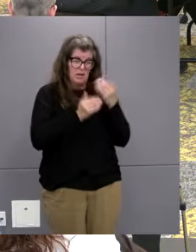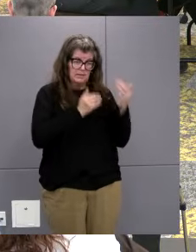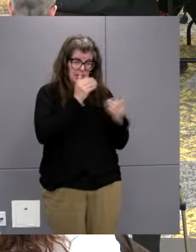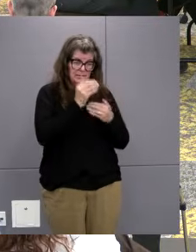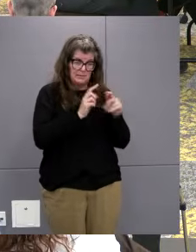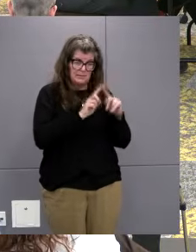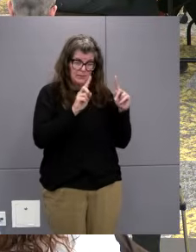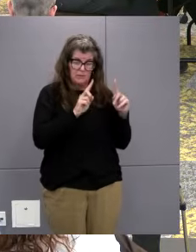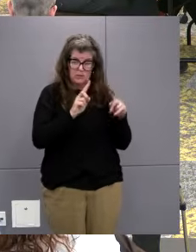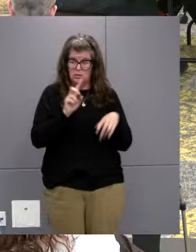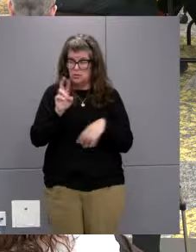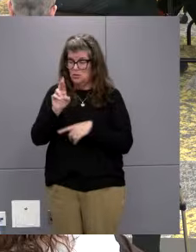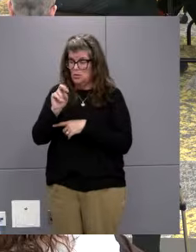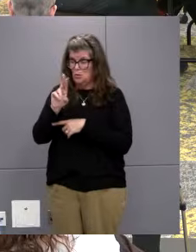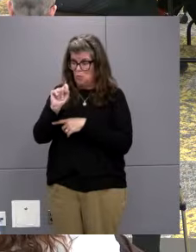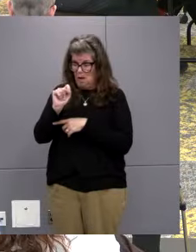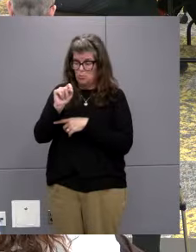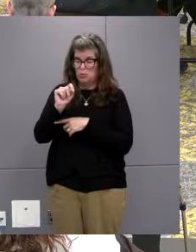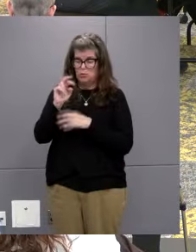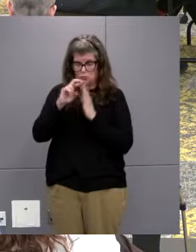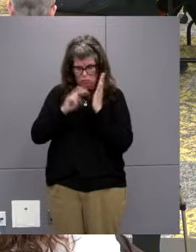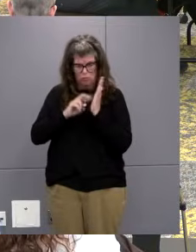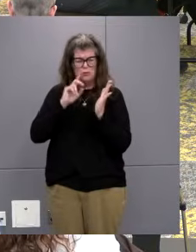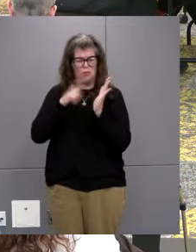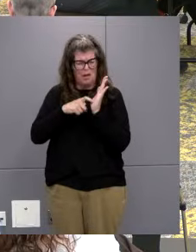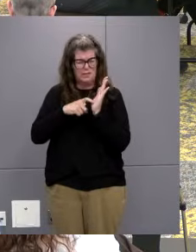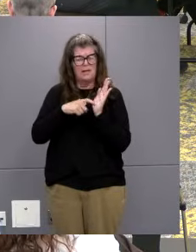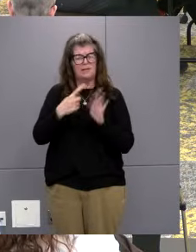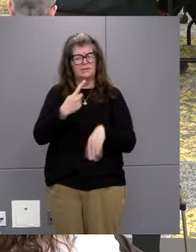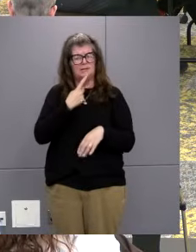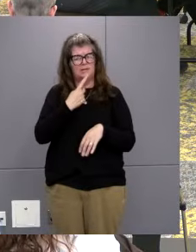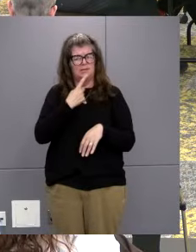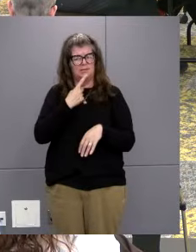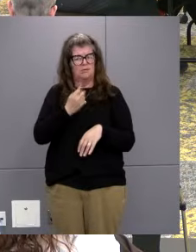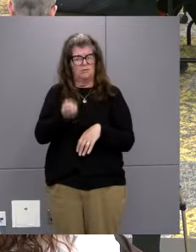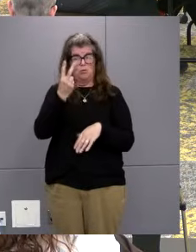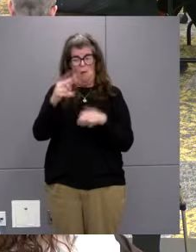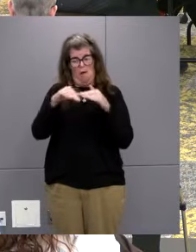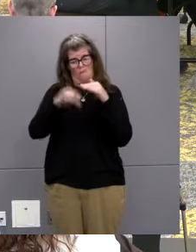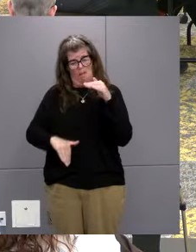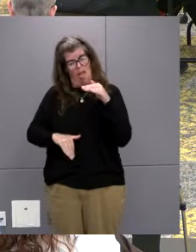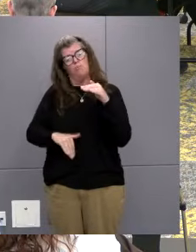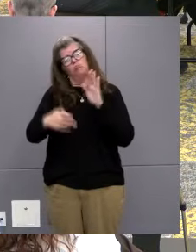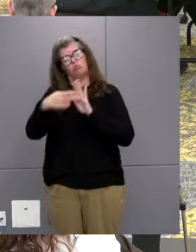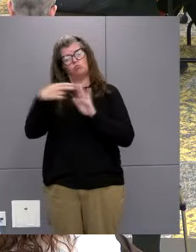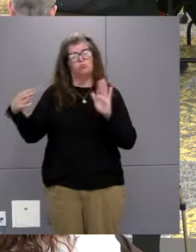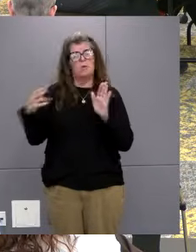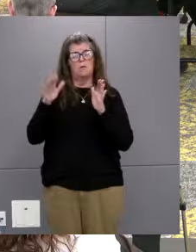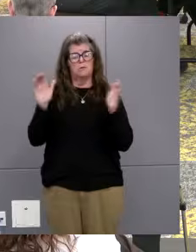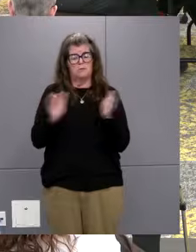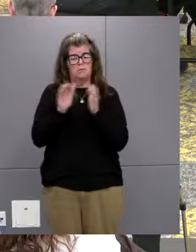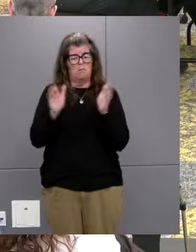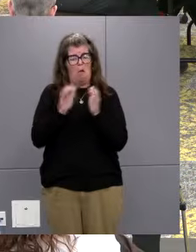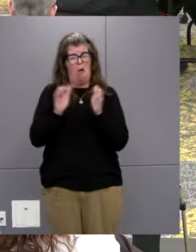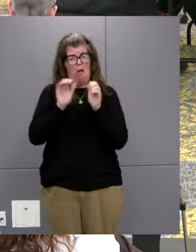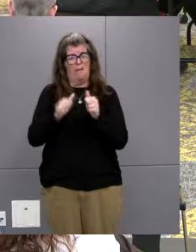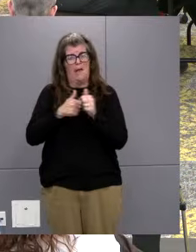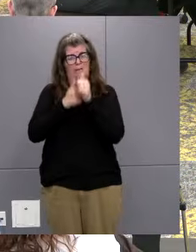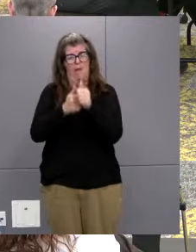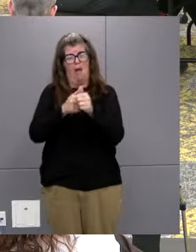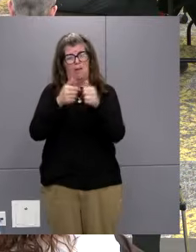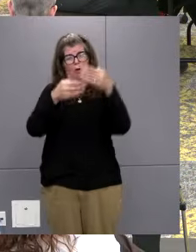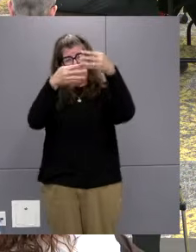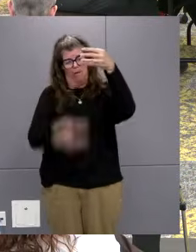Robert's rules recognizes that. It basically says if you're 12 or less, you're a small board, and you can follow these rules.